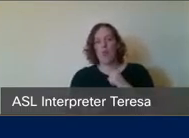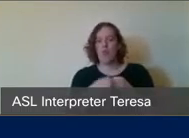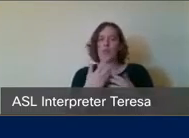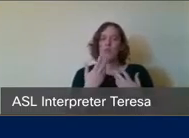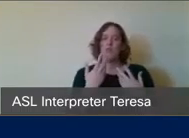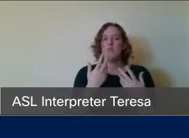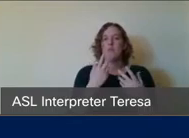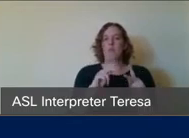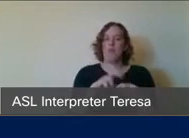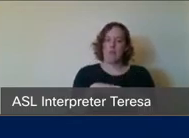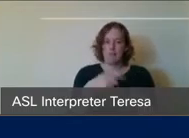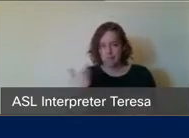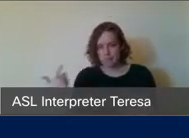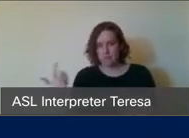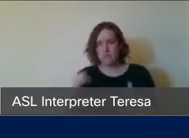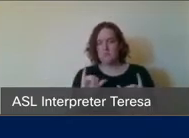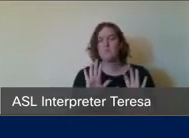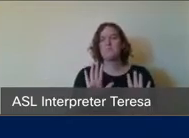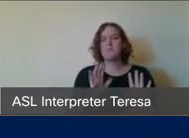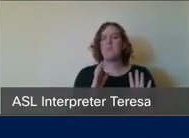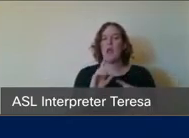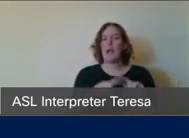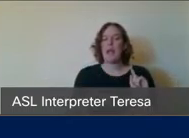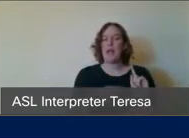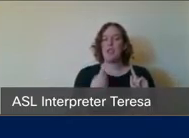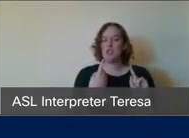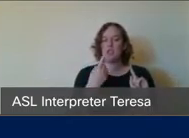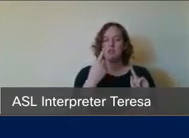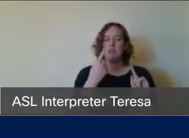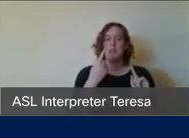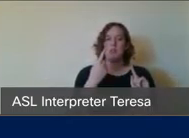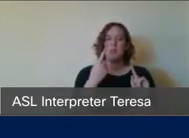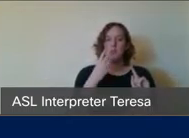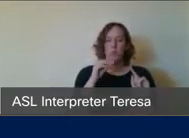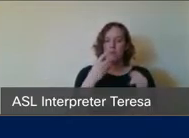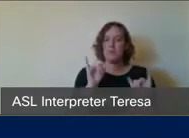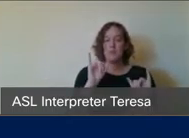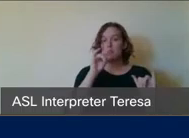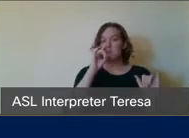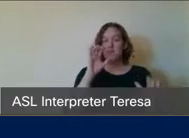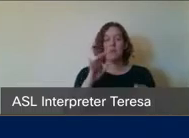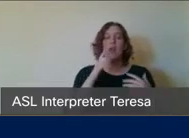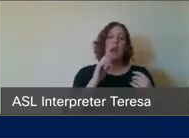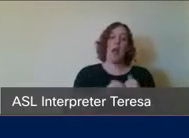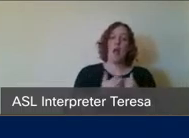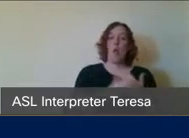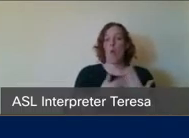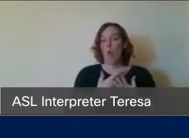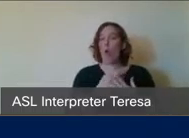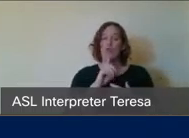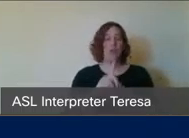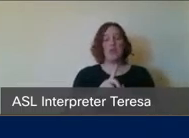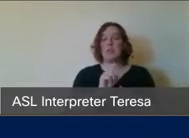I just can't get over the way that you've all come together, worked hard and put these numbers in place for